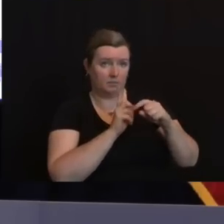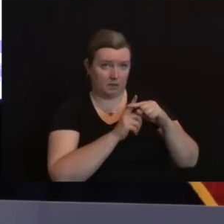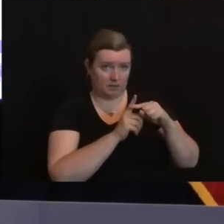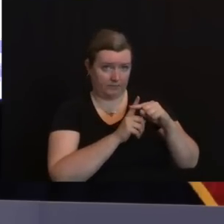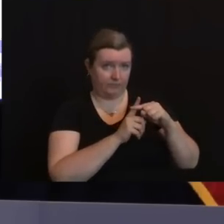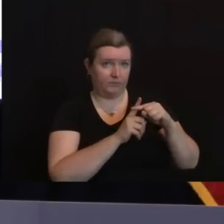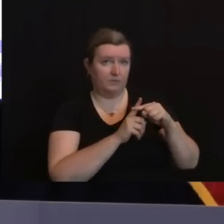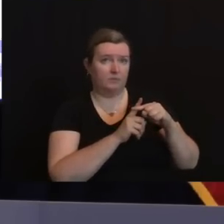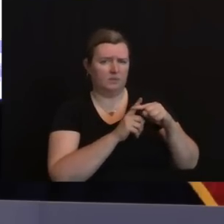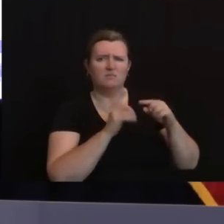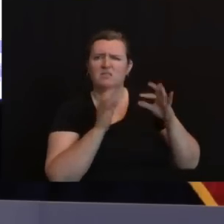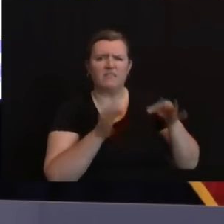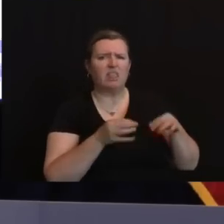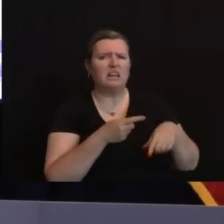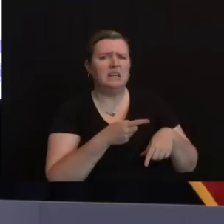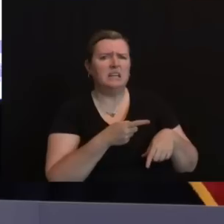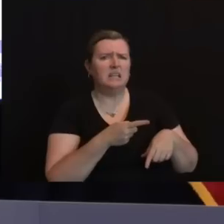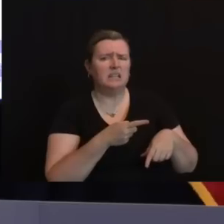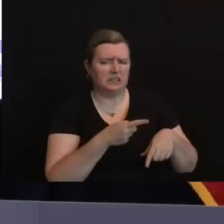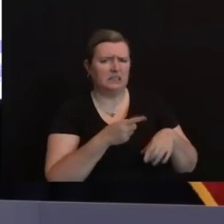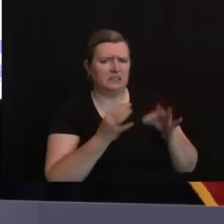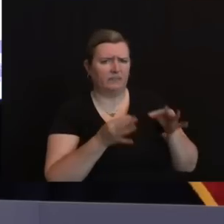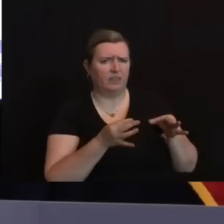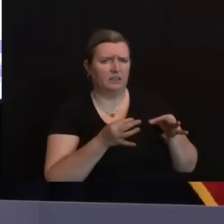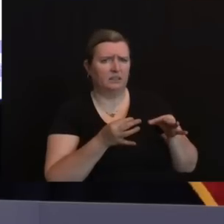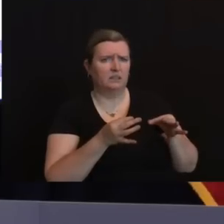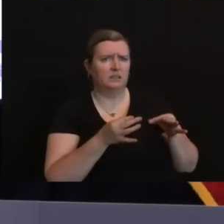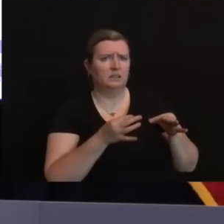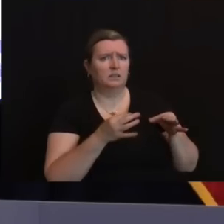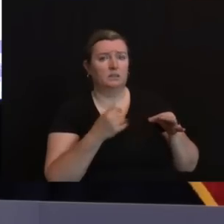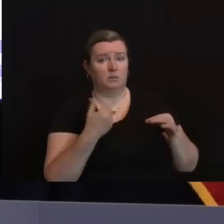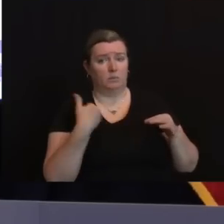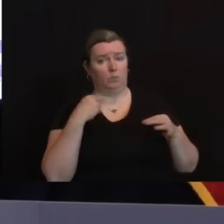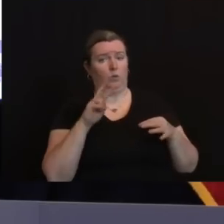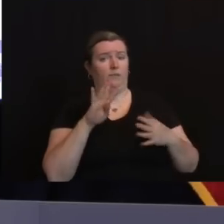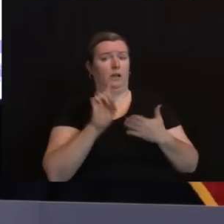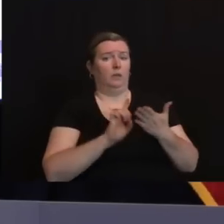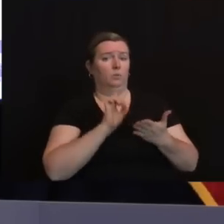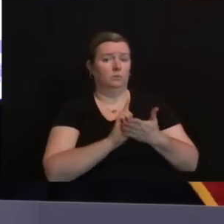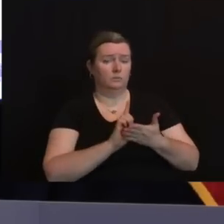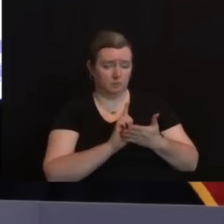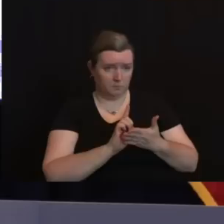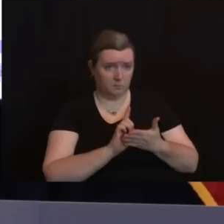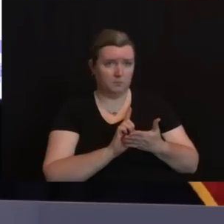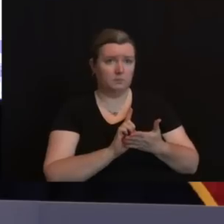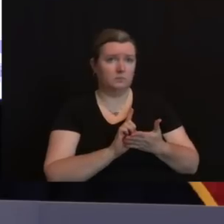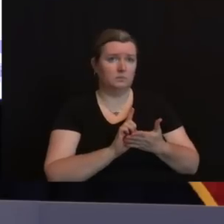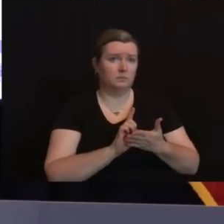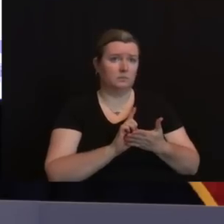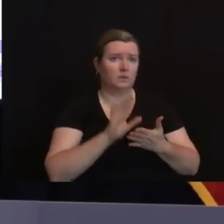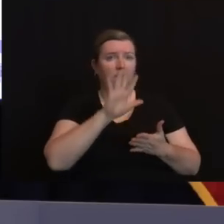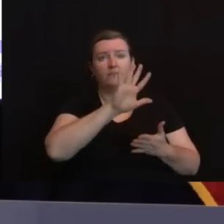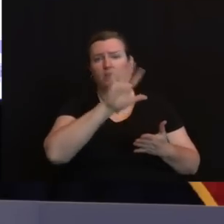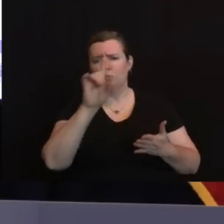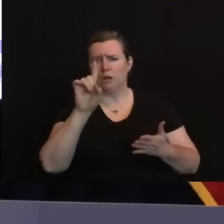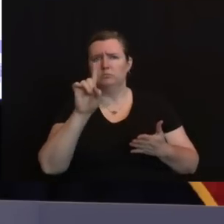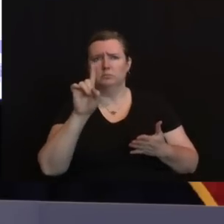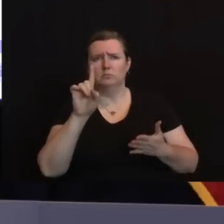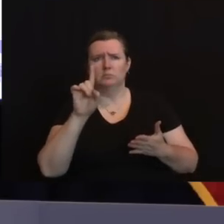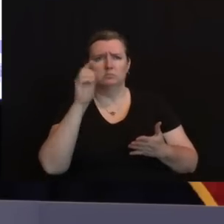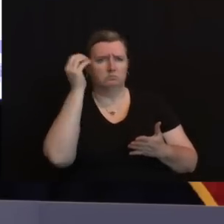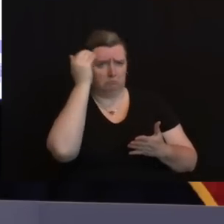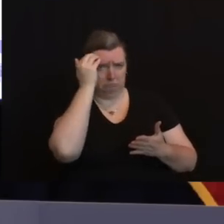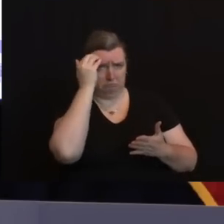definite diagnosis, in the last 24 hours, as of 10 p.m. last night, it was 51. When you put